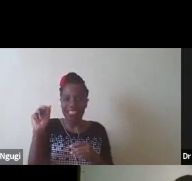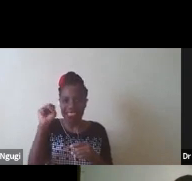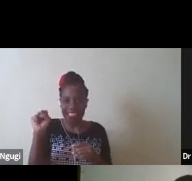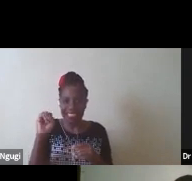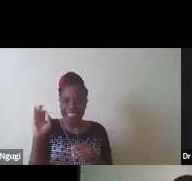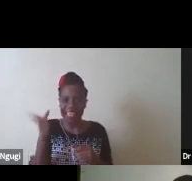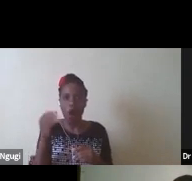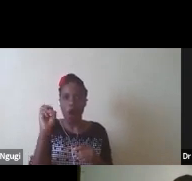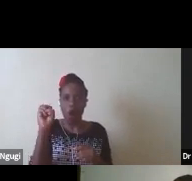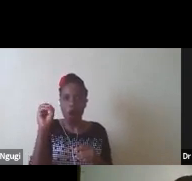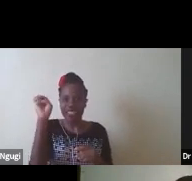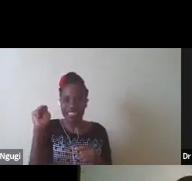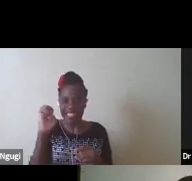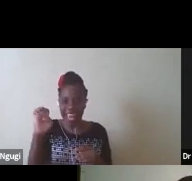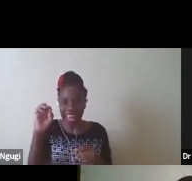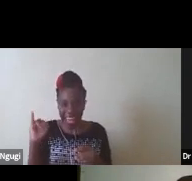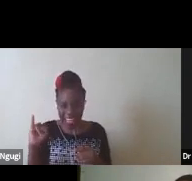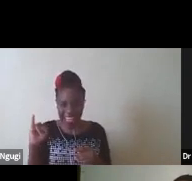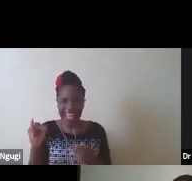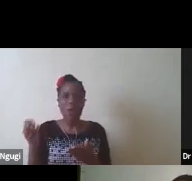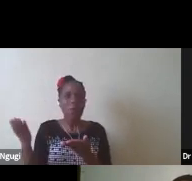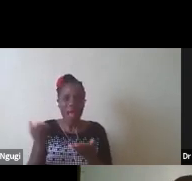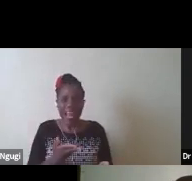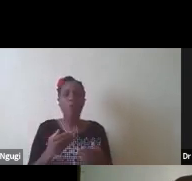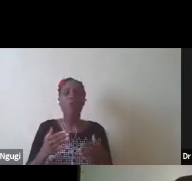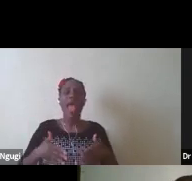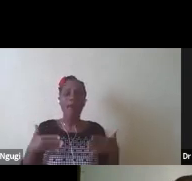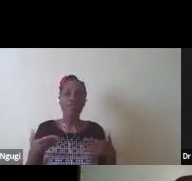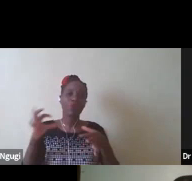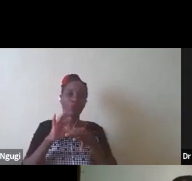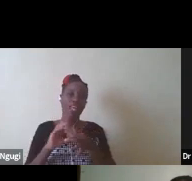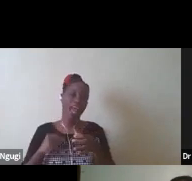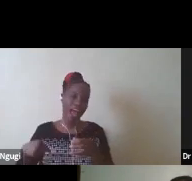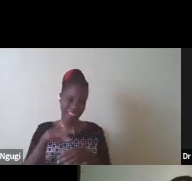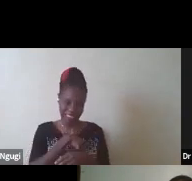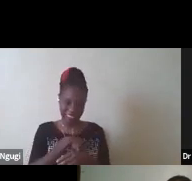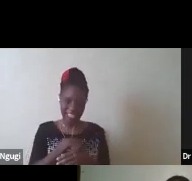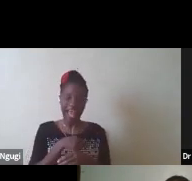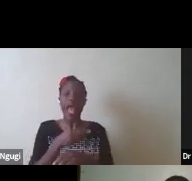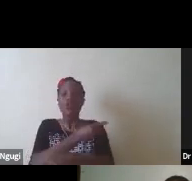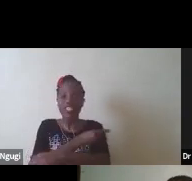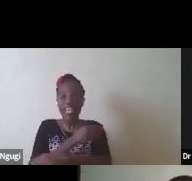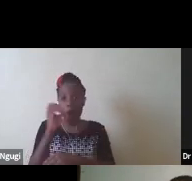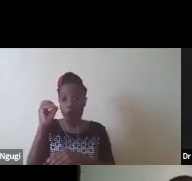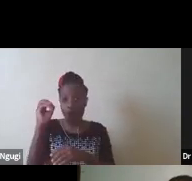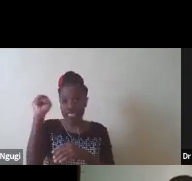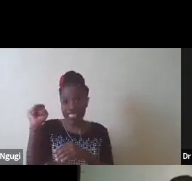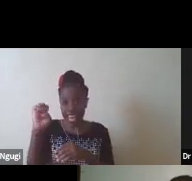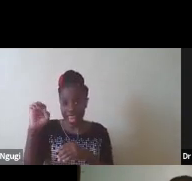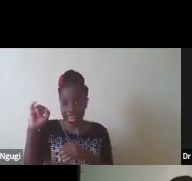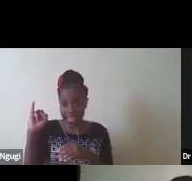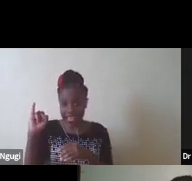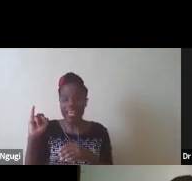Thank you very much. Yeah, you're welcome and glad you could join us. Now, of course, Dr. Osei is a consultant psychiatrist and the